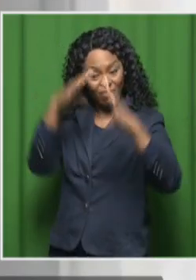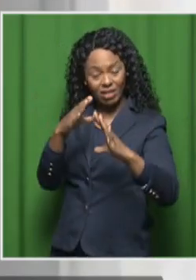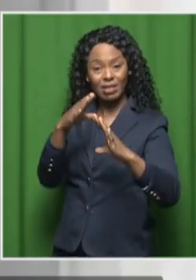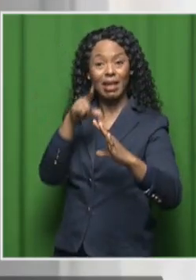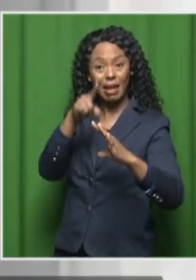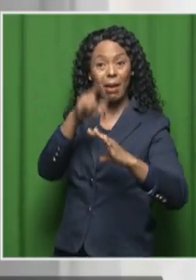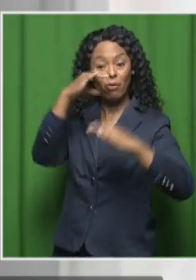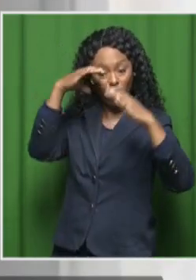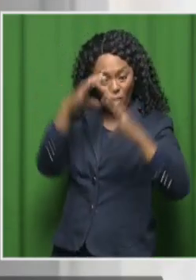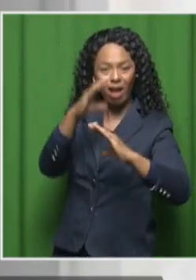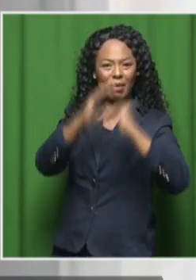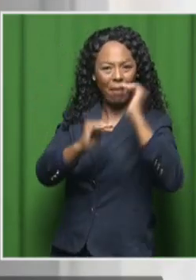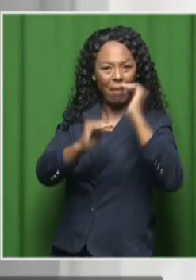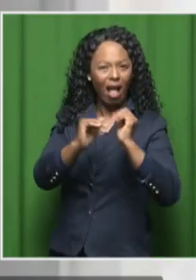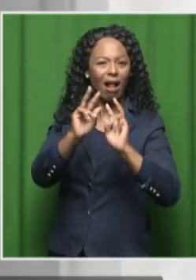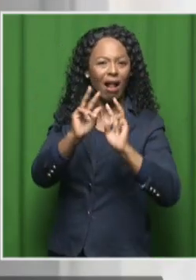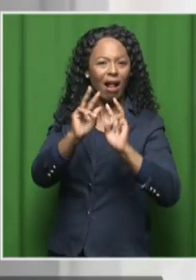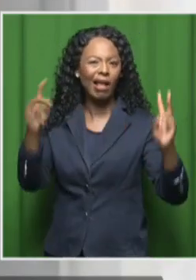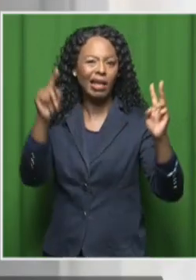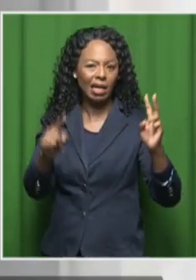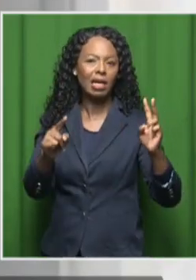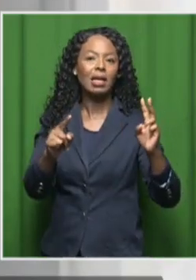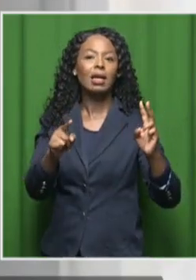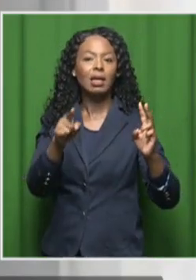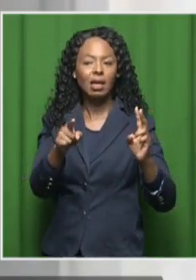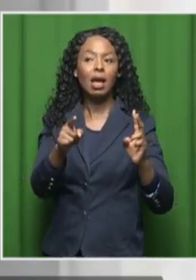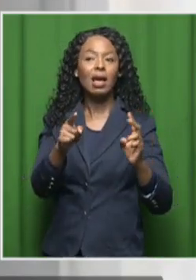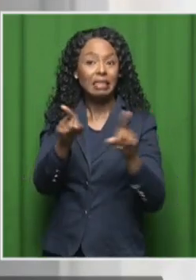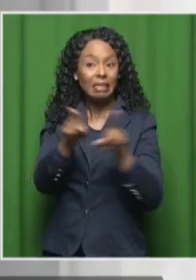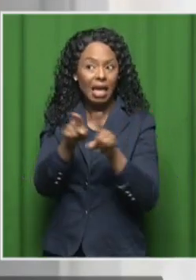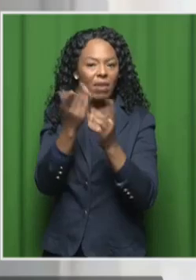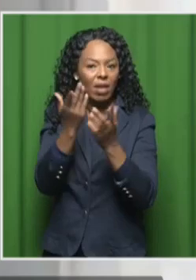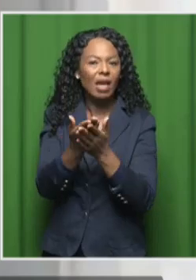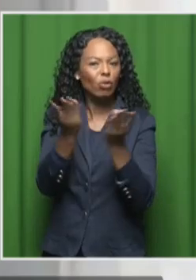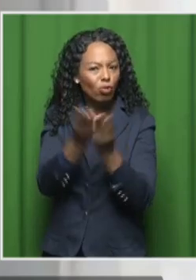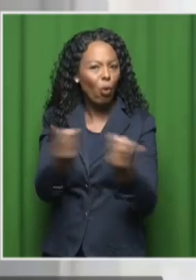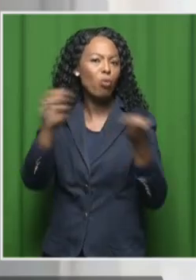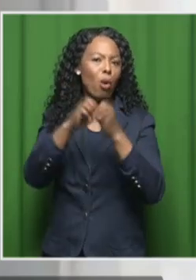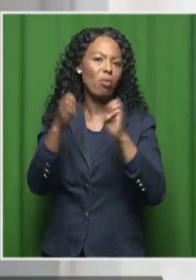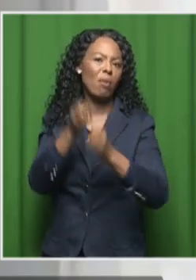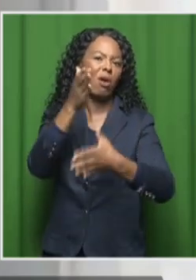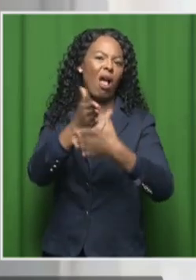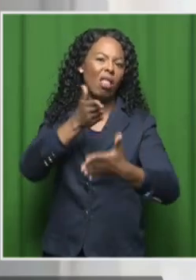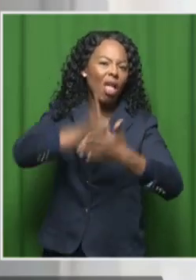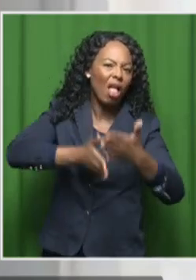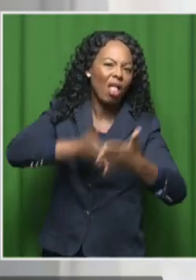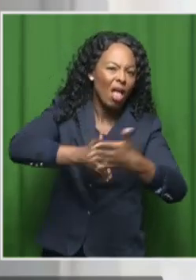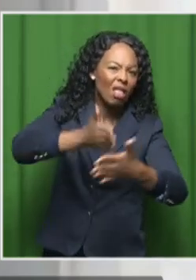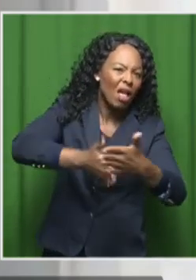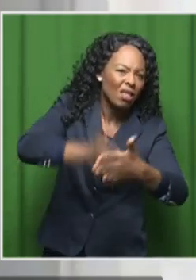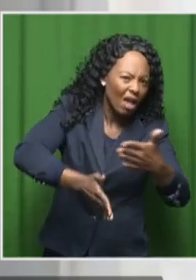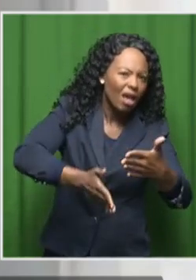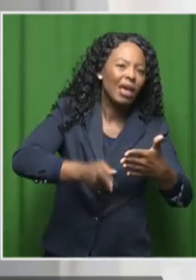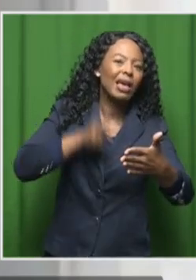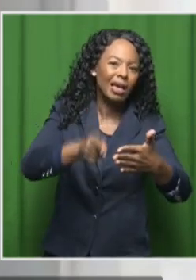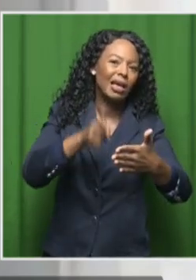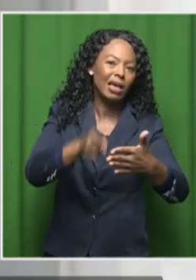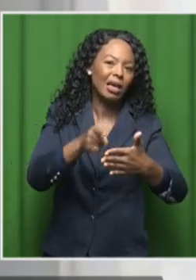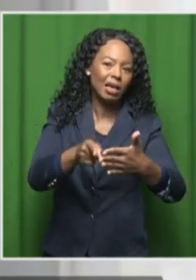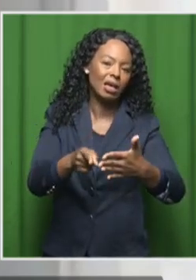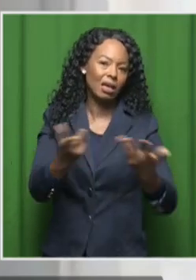in order to alleviate the unemployment that we have, because the largest portion of it is actually in